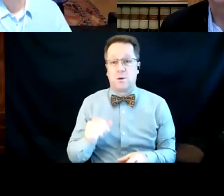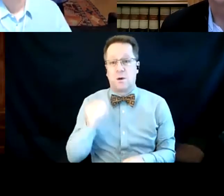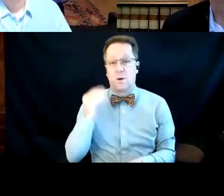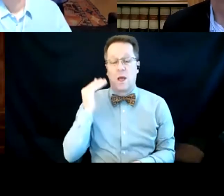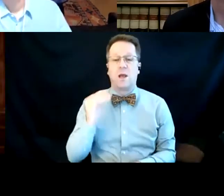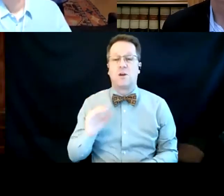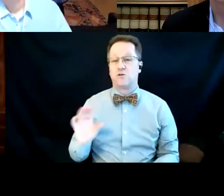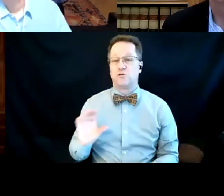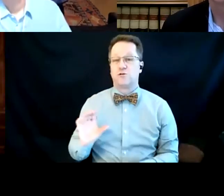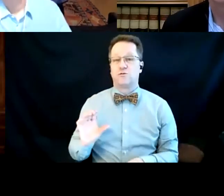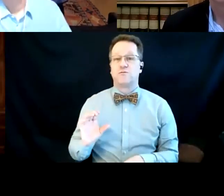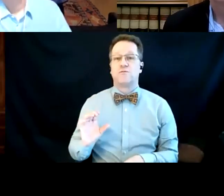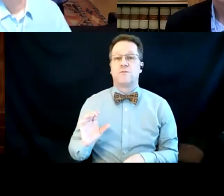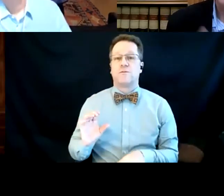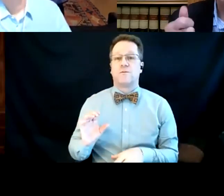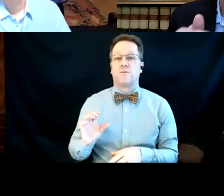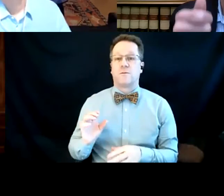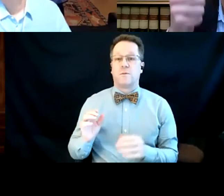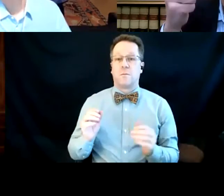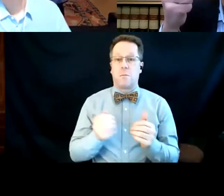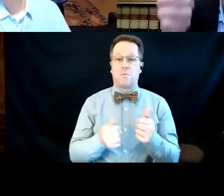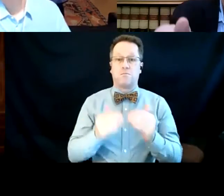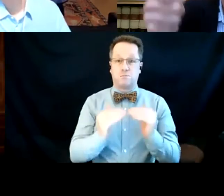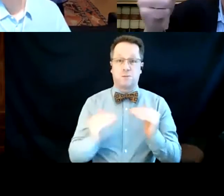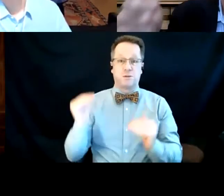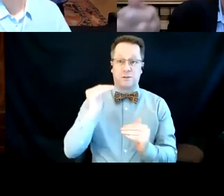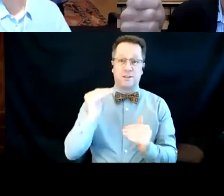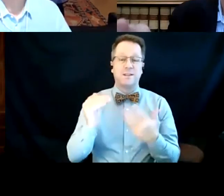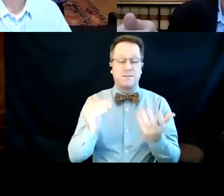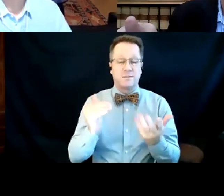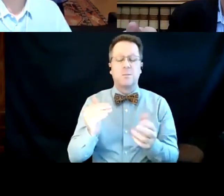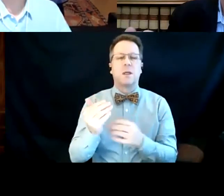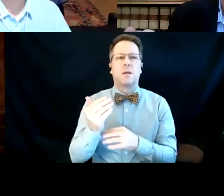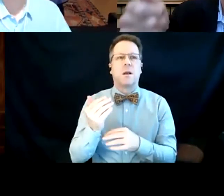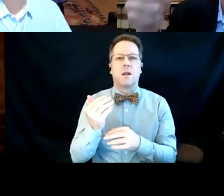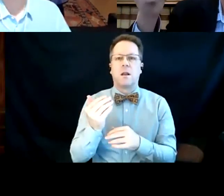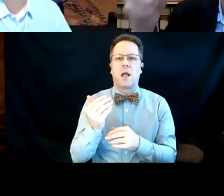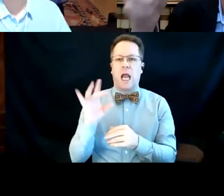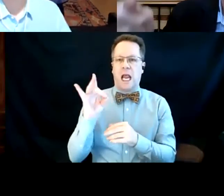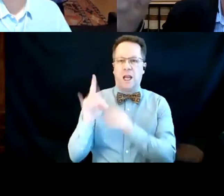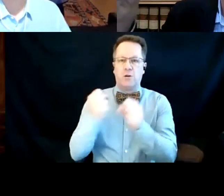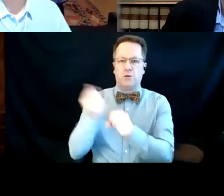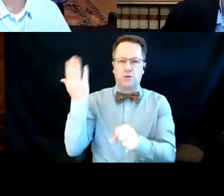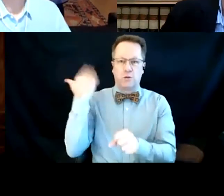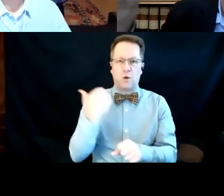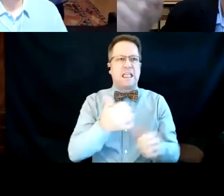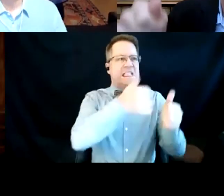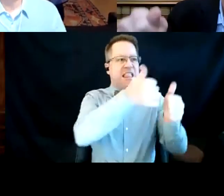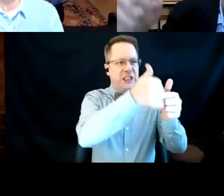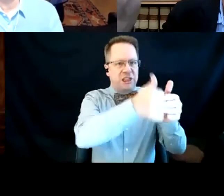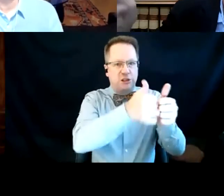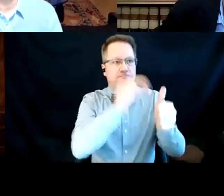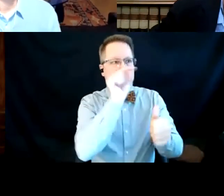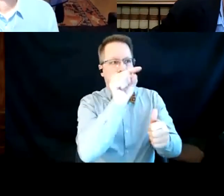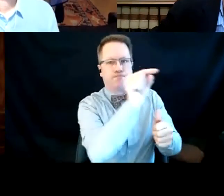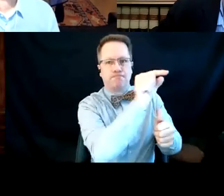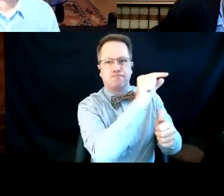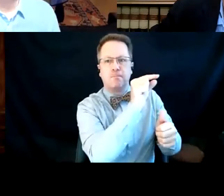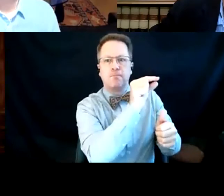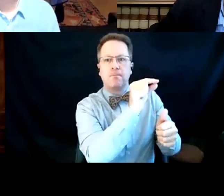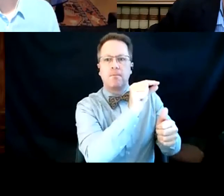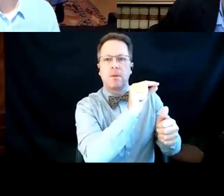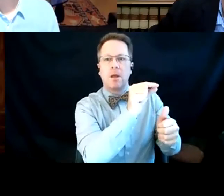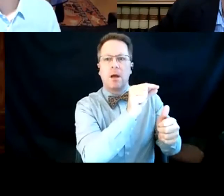for example, 2 terms ago, every conservative justice on the court departed from his colleagues,